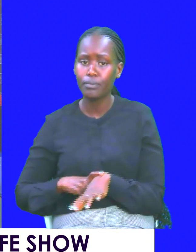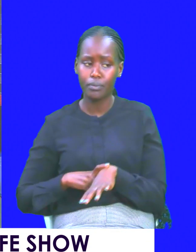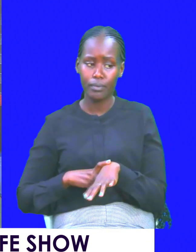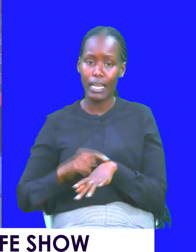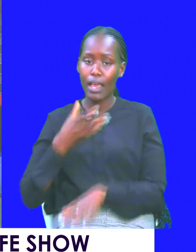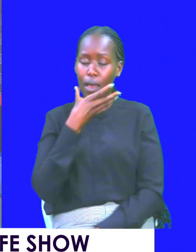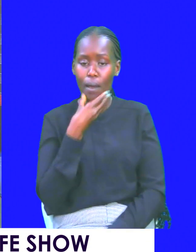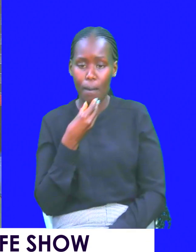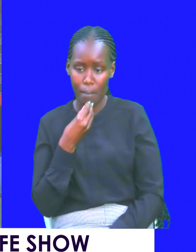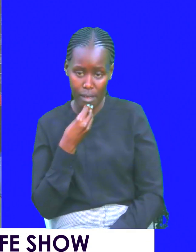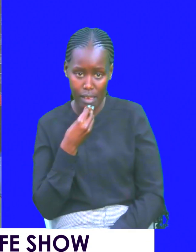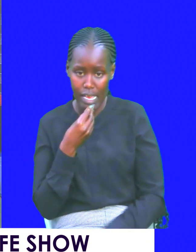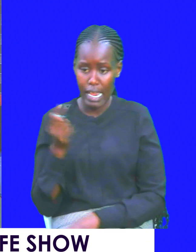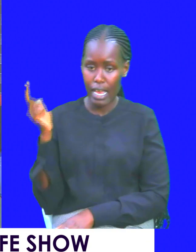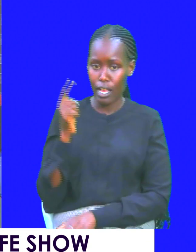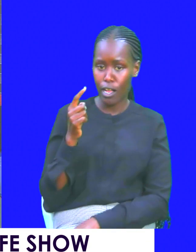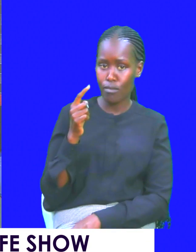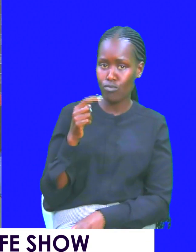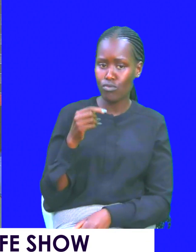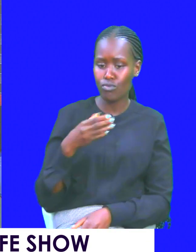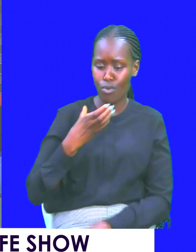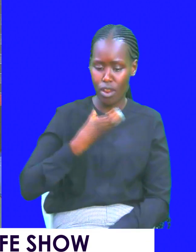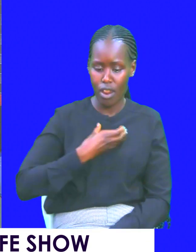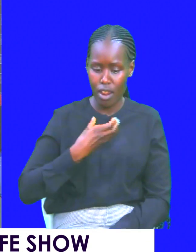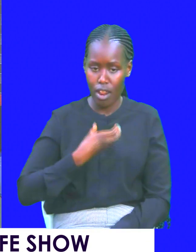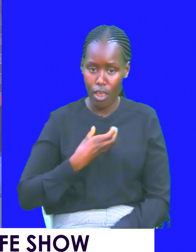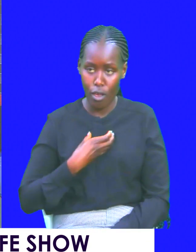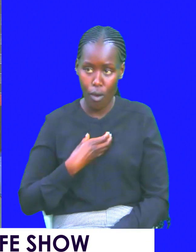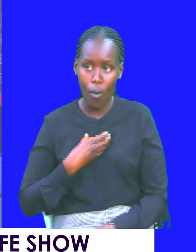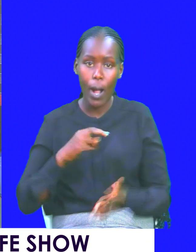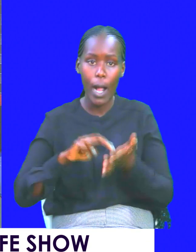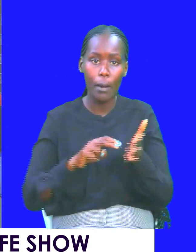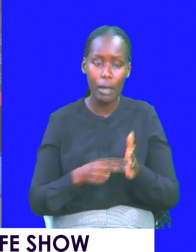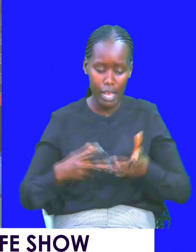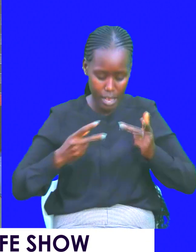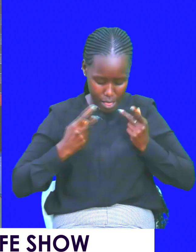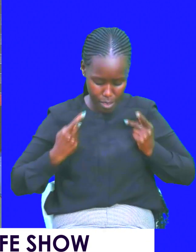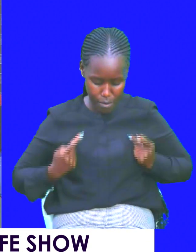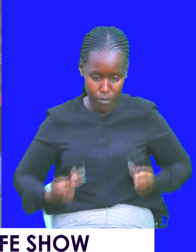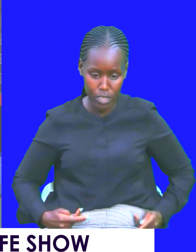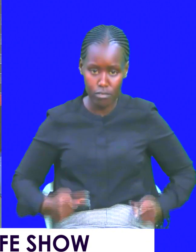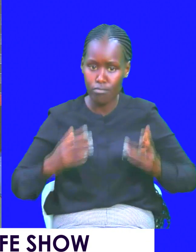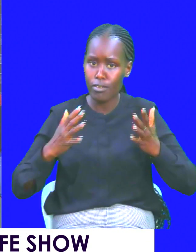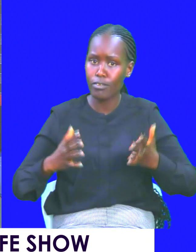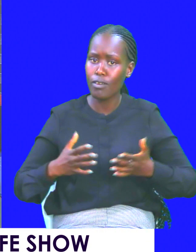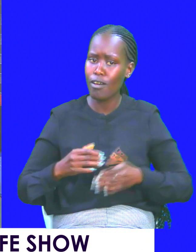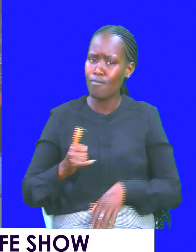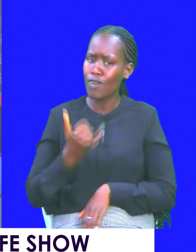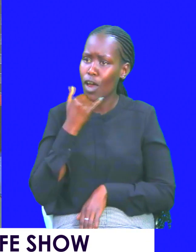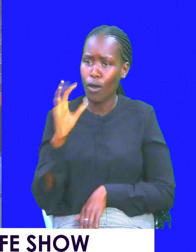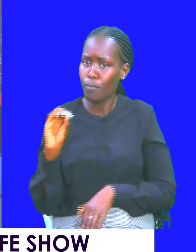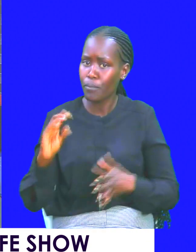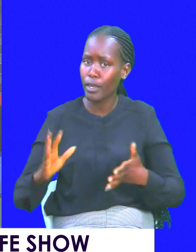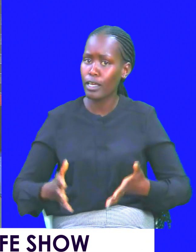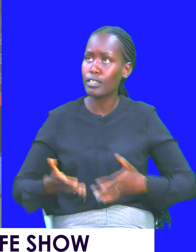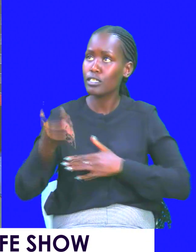men come to their own definition in terms of their physical appearance. Nothing wrong with it, it's God-given. But when it gets